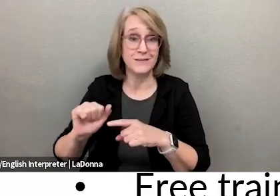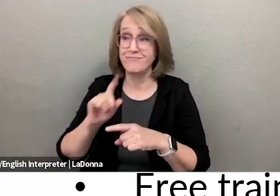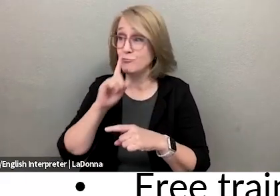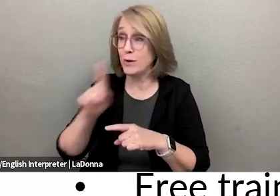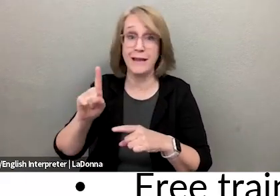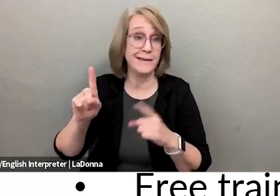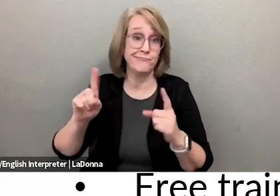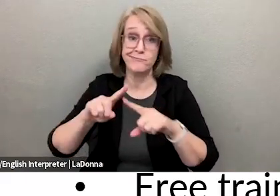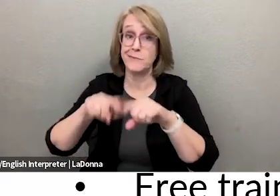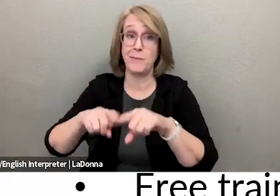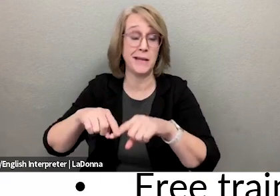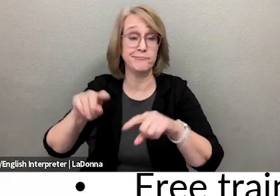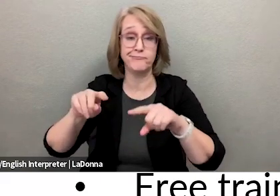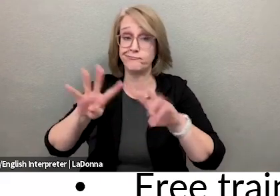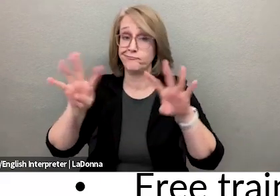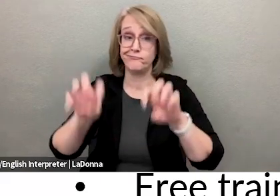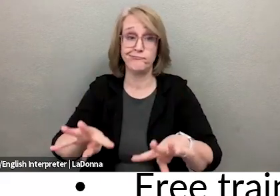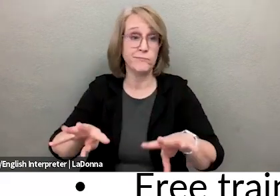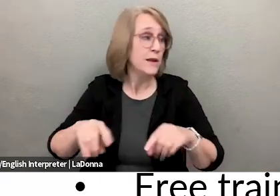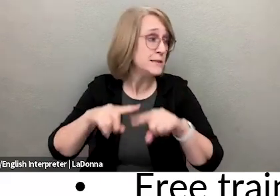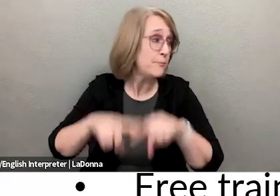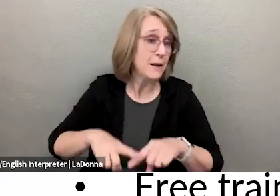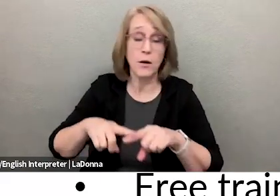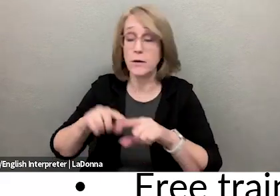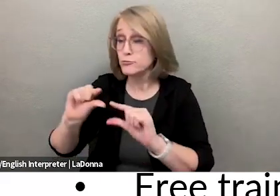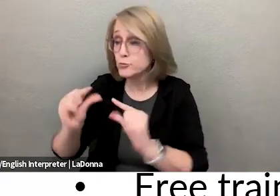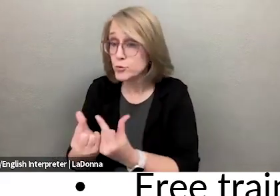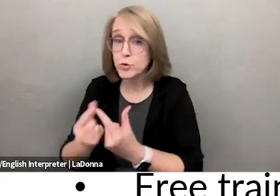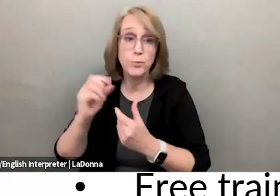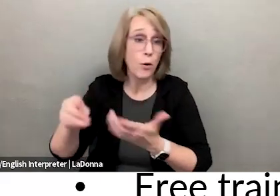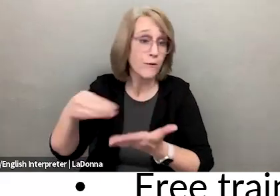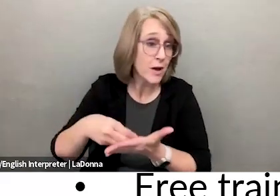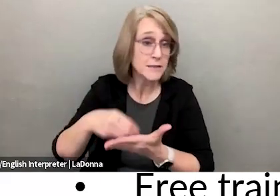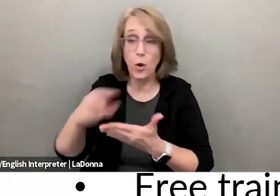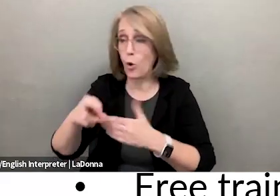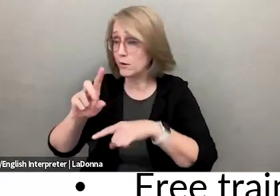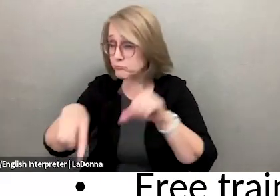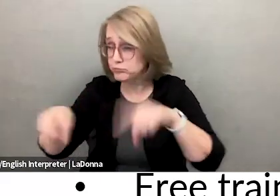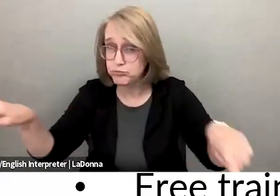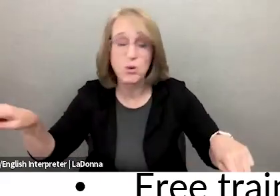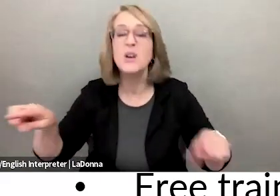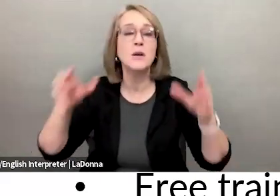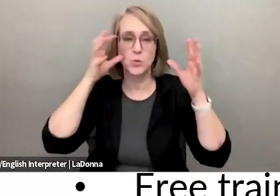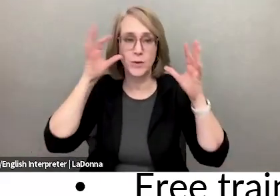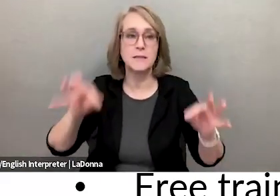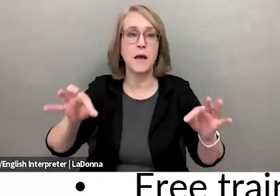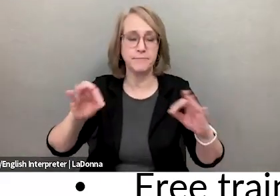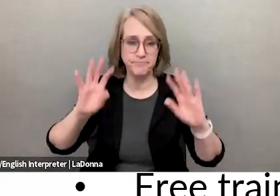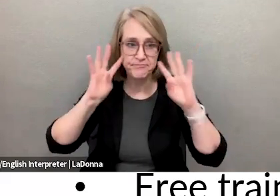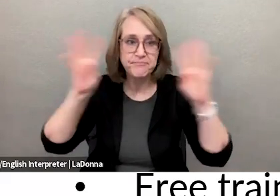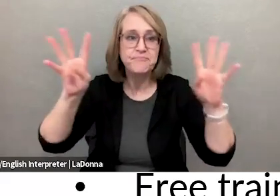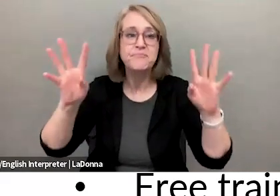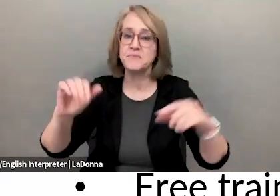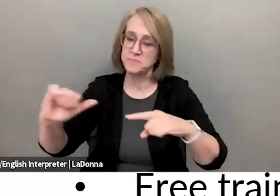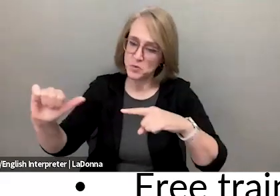participant groups, the settings, funding sources, etc. So we developed a free training that would be